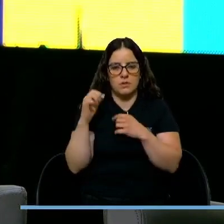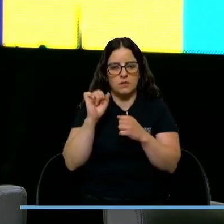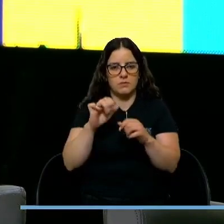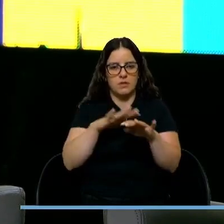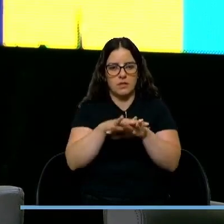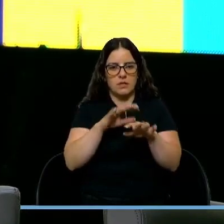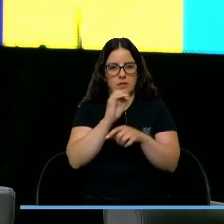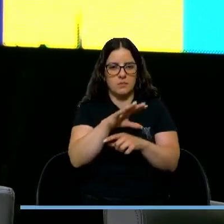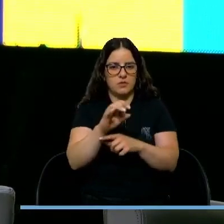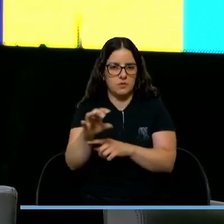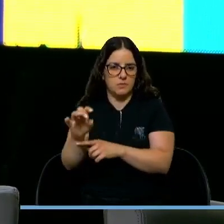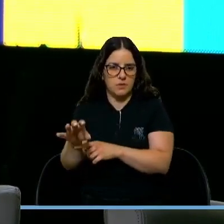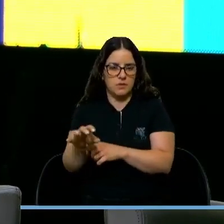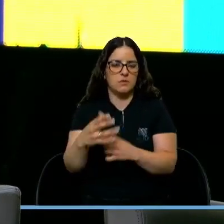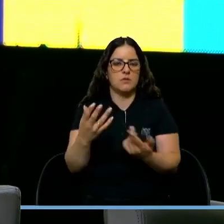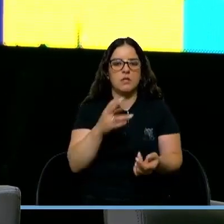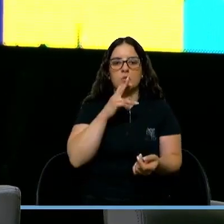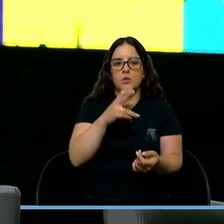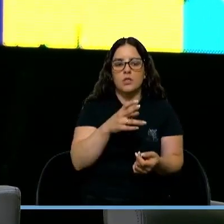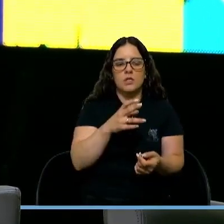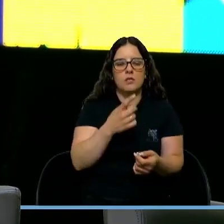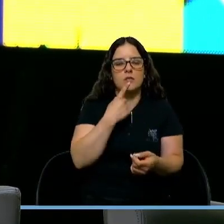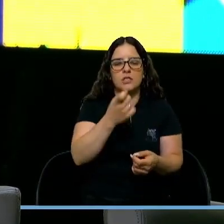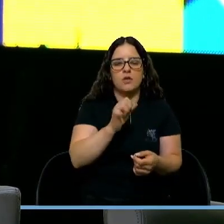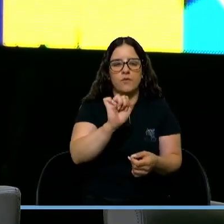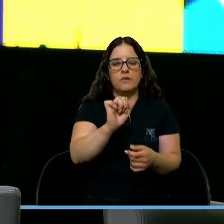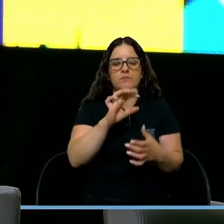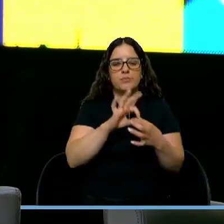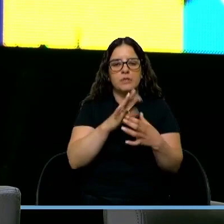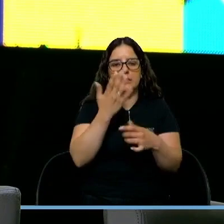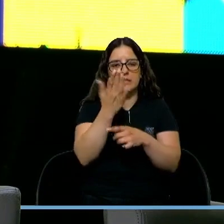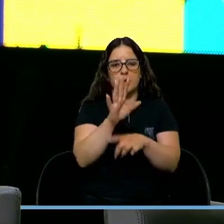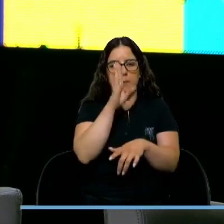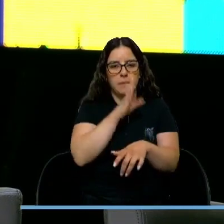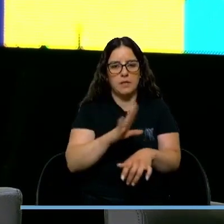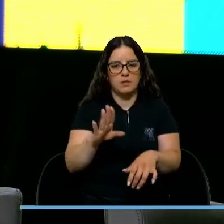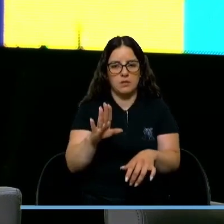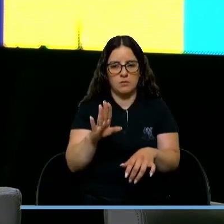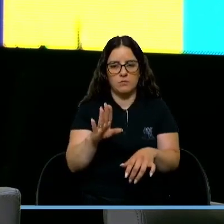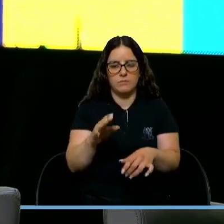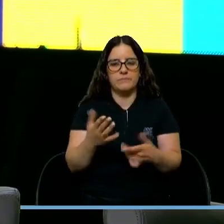with responsibilities. And in practical